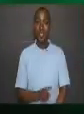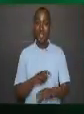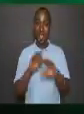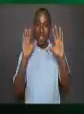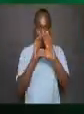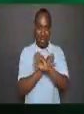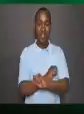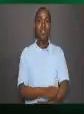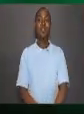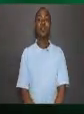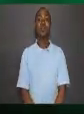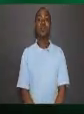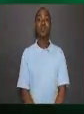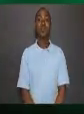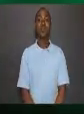Time's up.